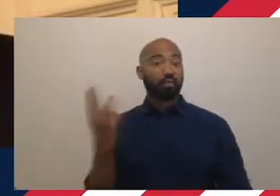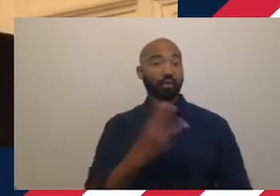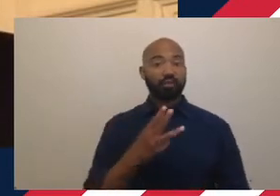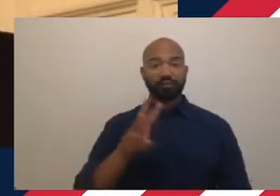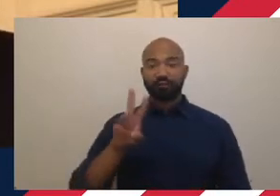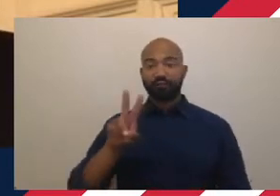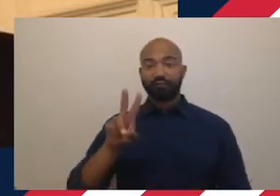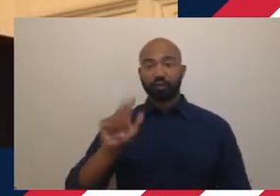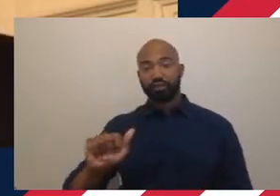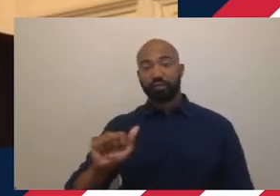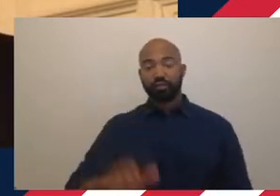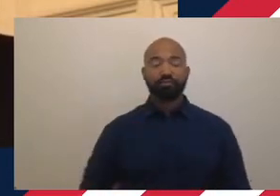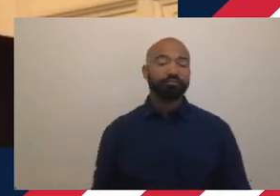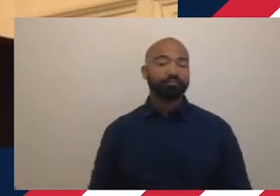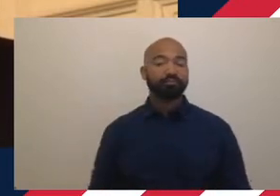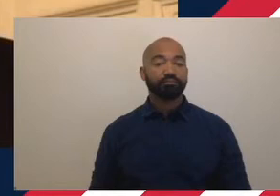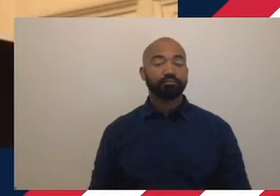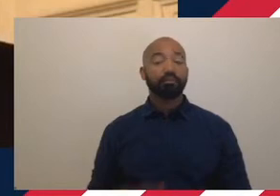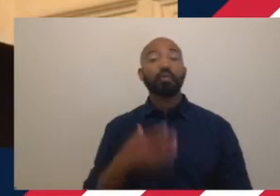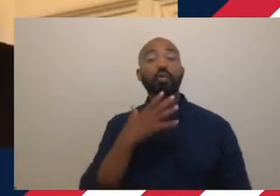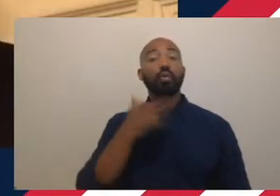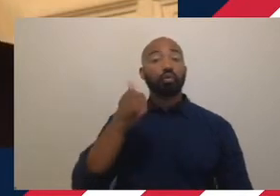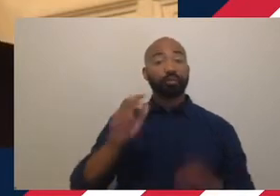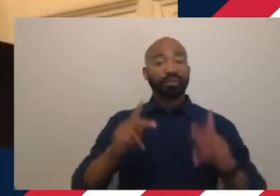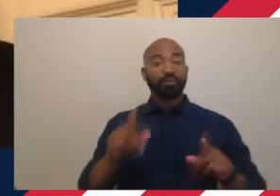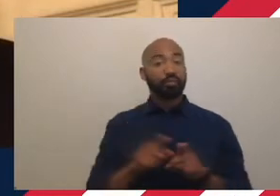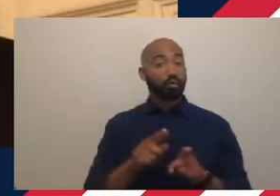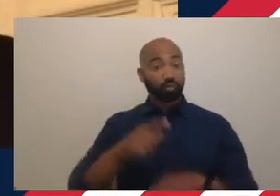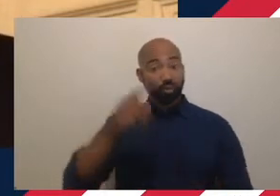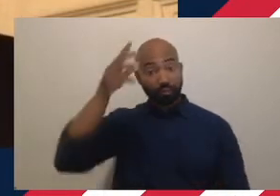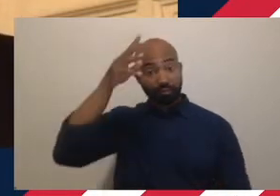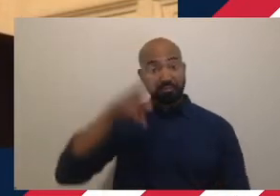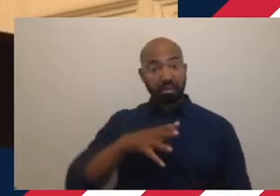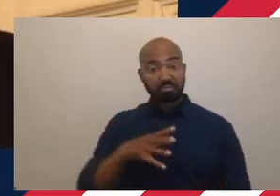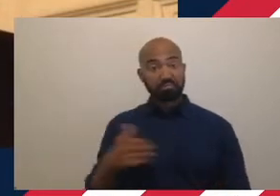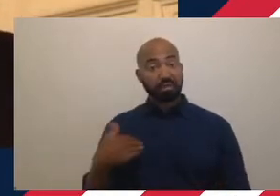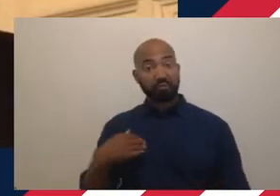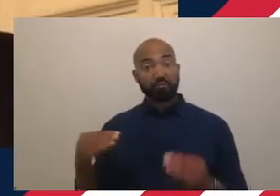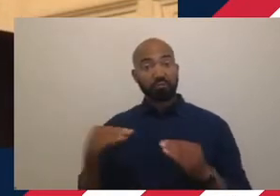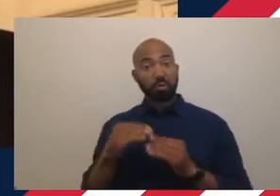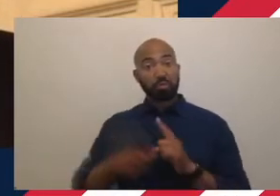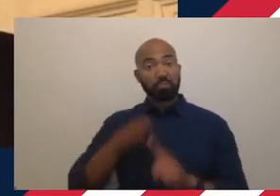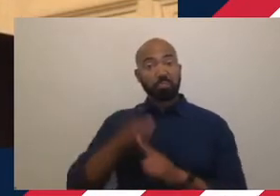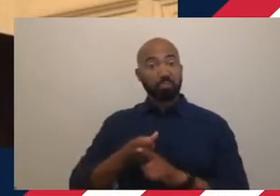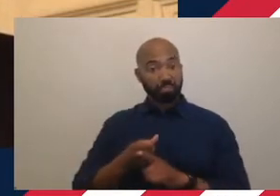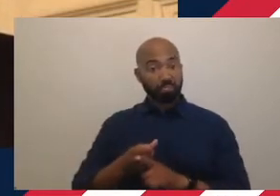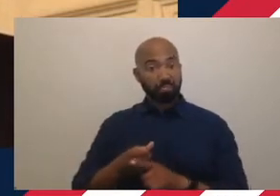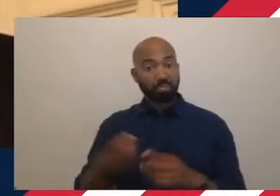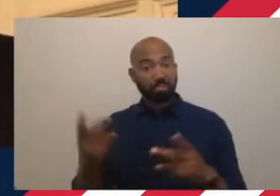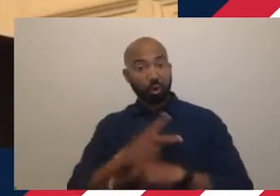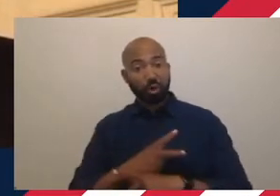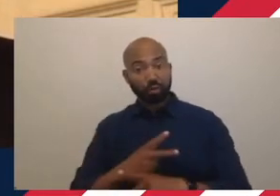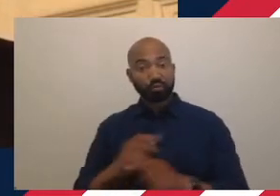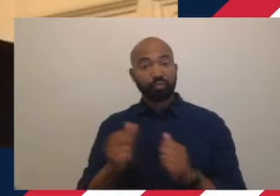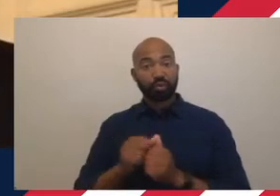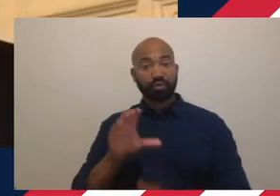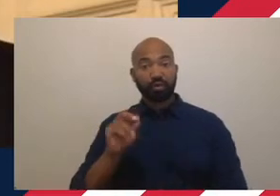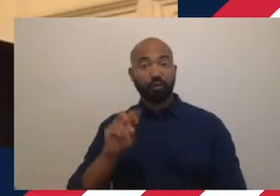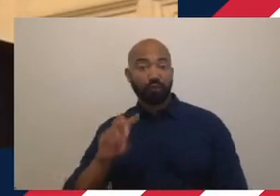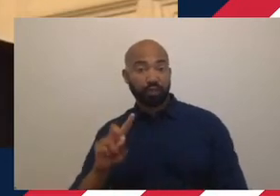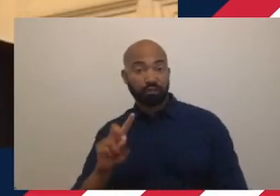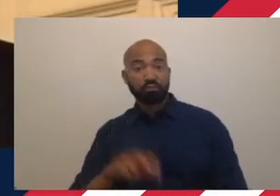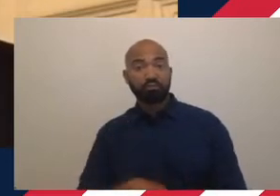4, people and males are being affected more with COVID-19.